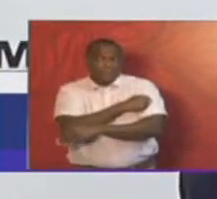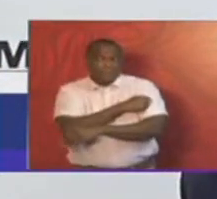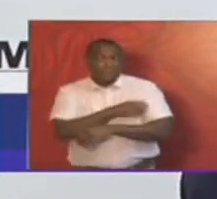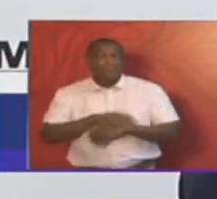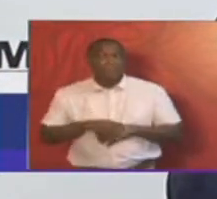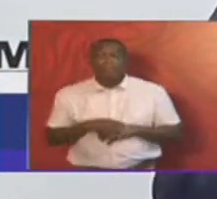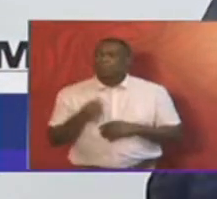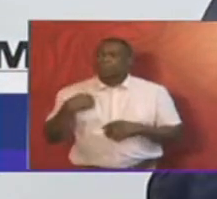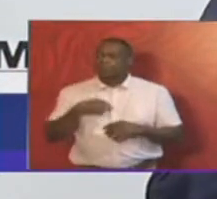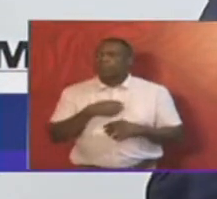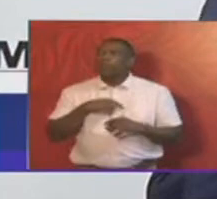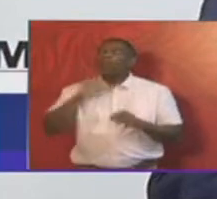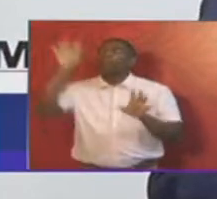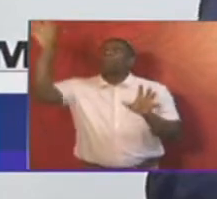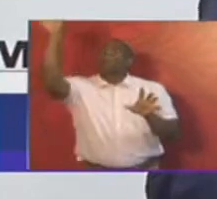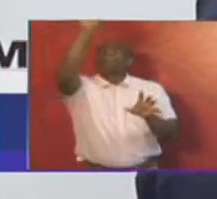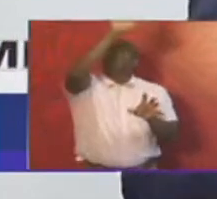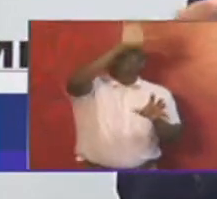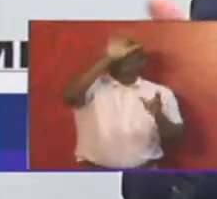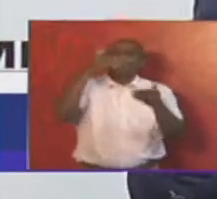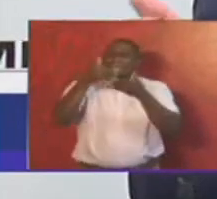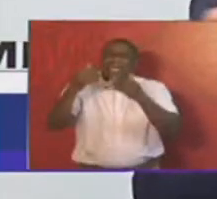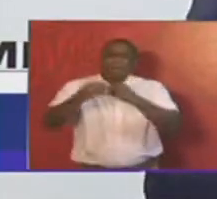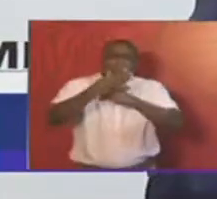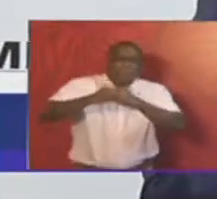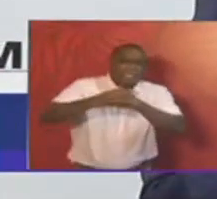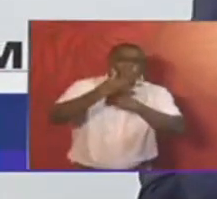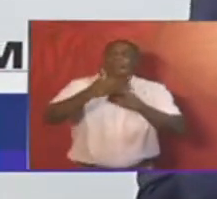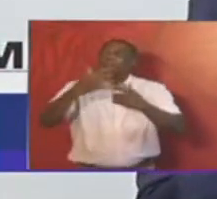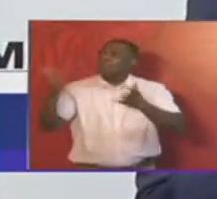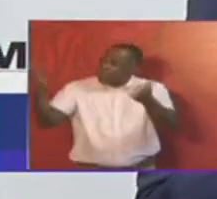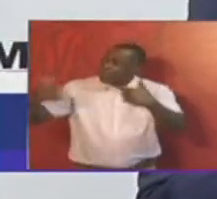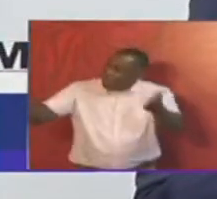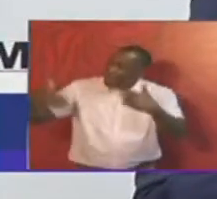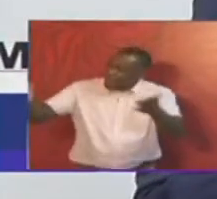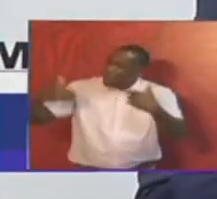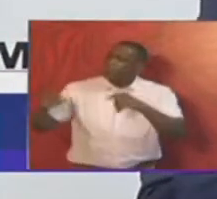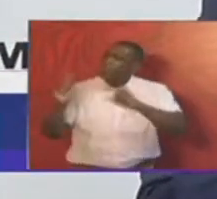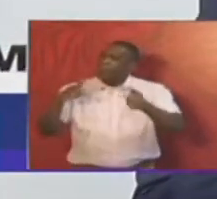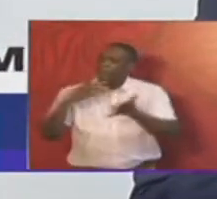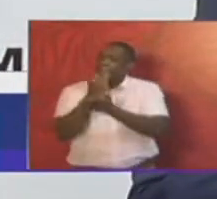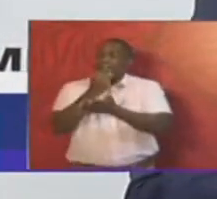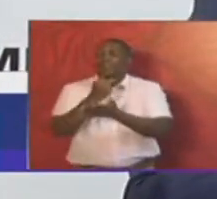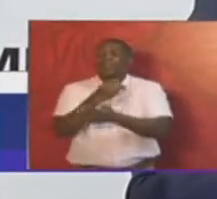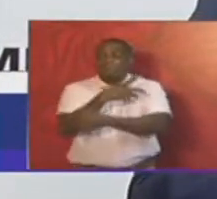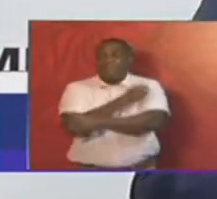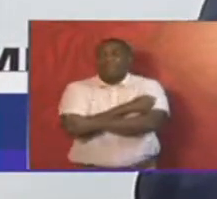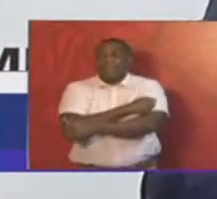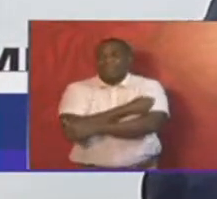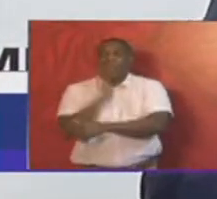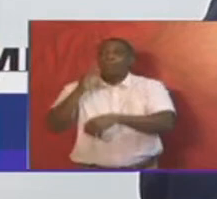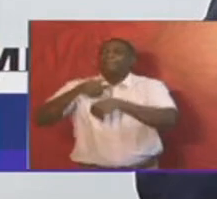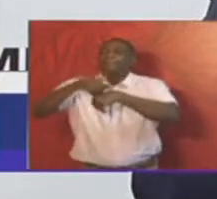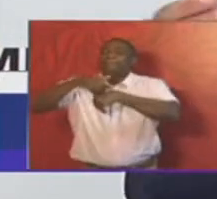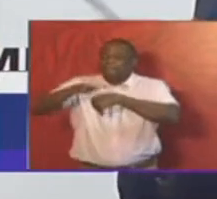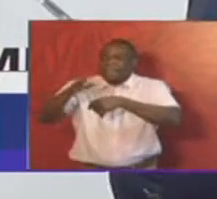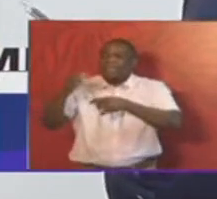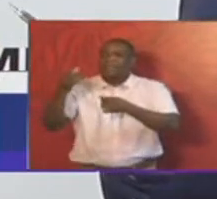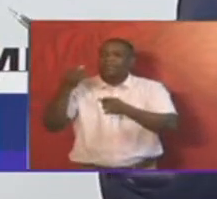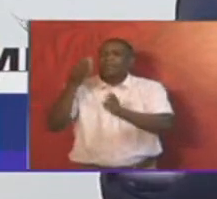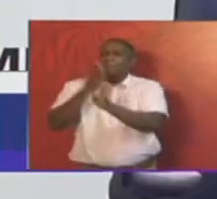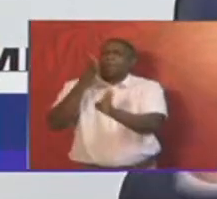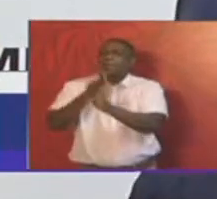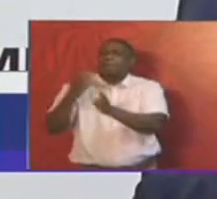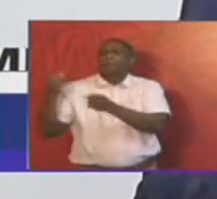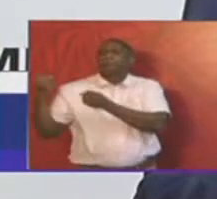in these areas to be vaccinated. So those are some of the areas across the North Coast. The East Coast, we want to reach